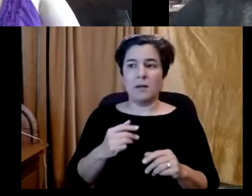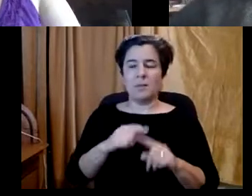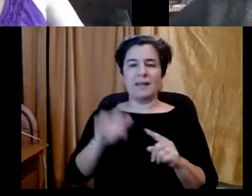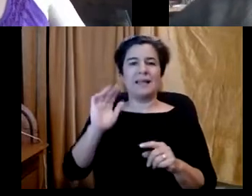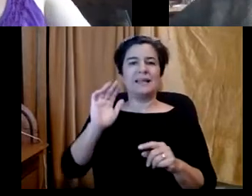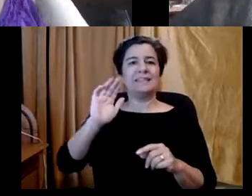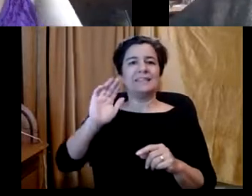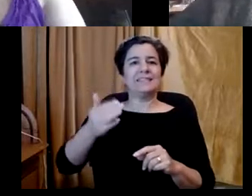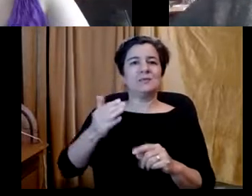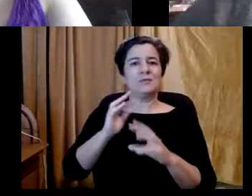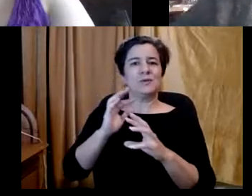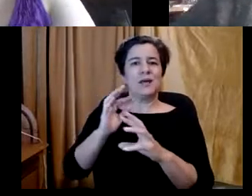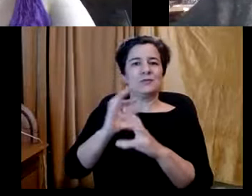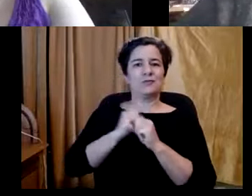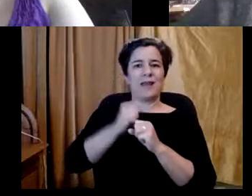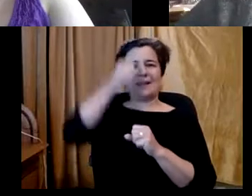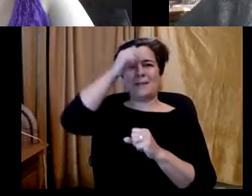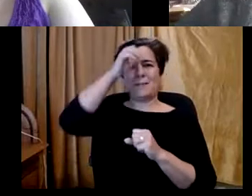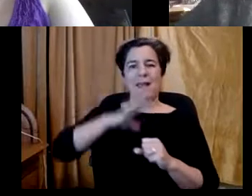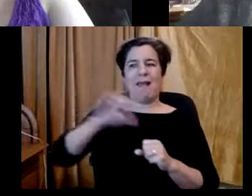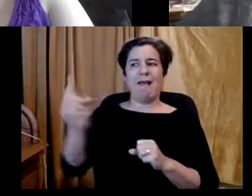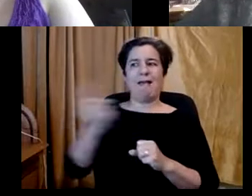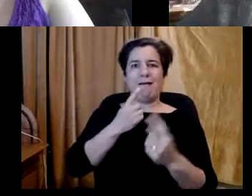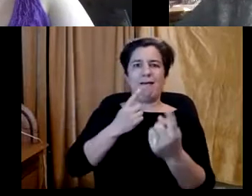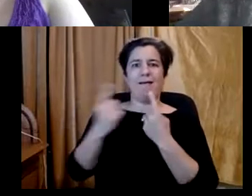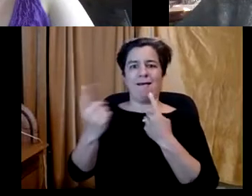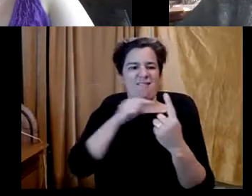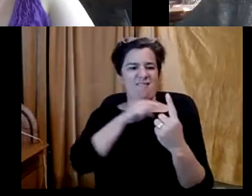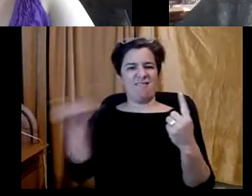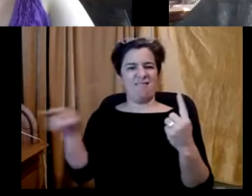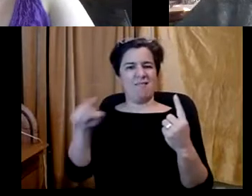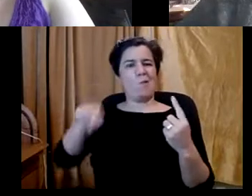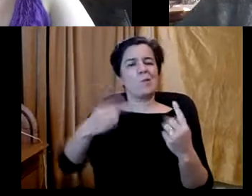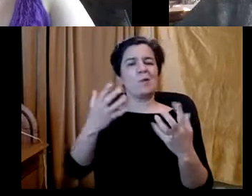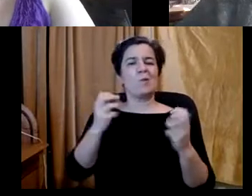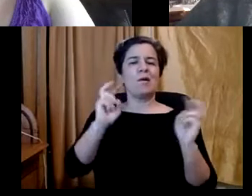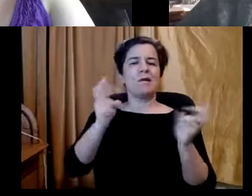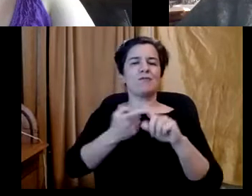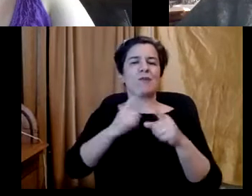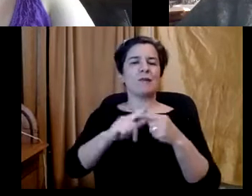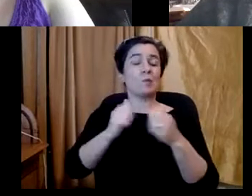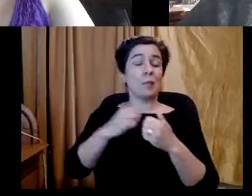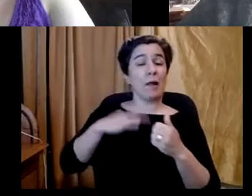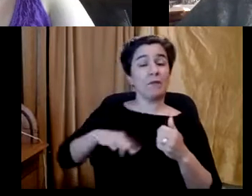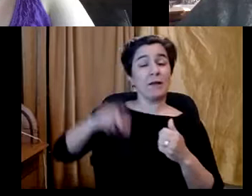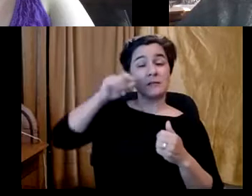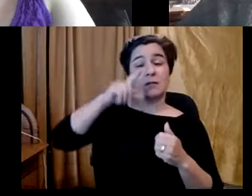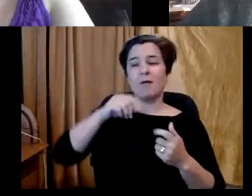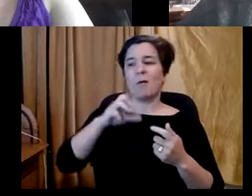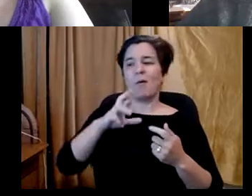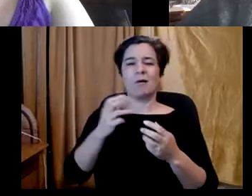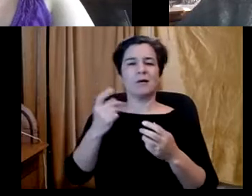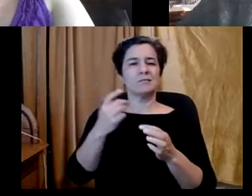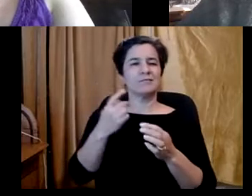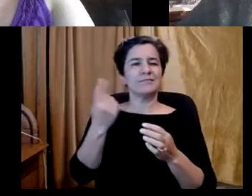casual relationships or friends with benefits. So, and when I had